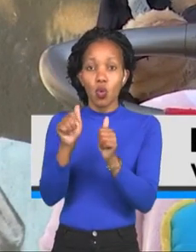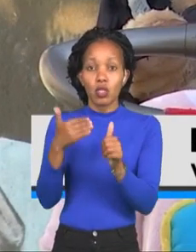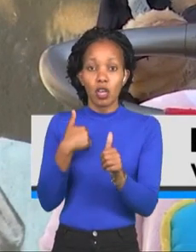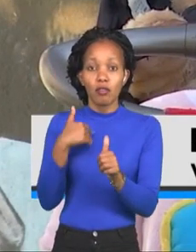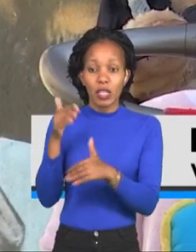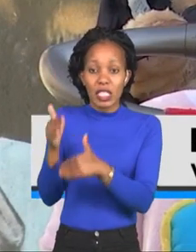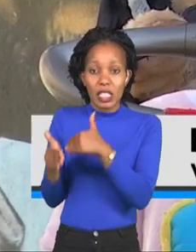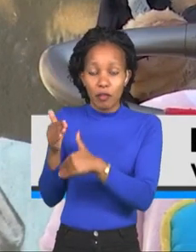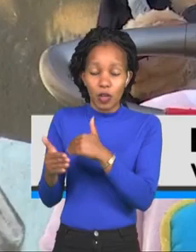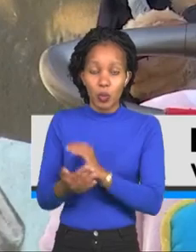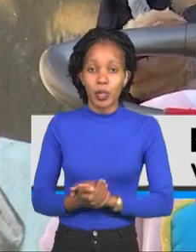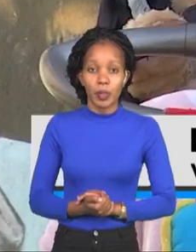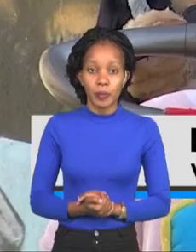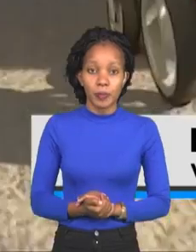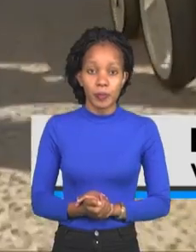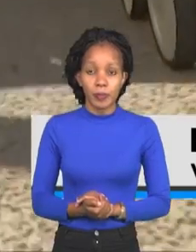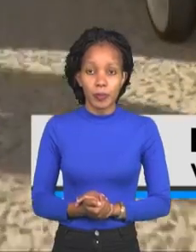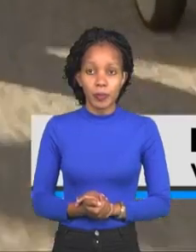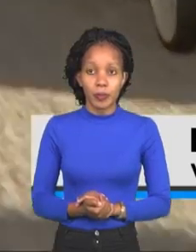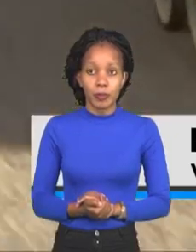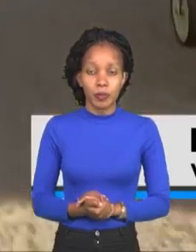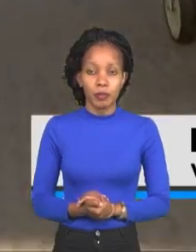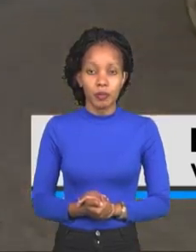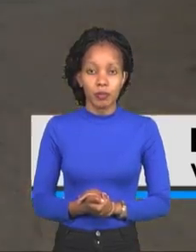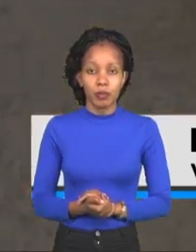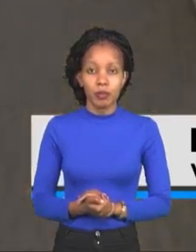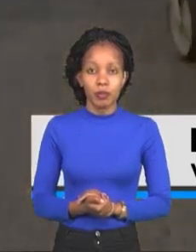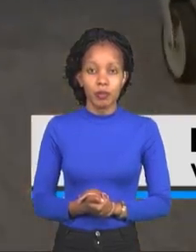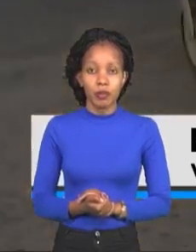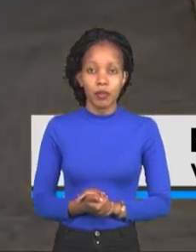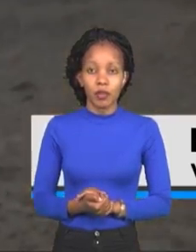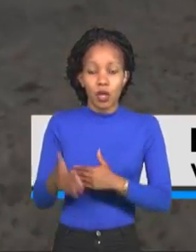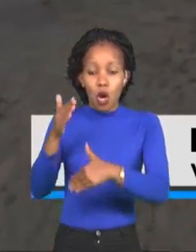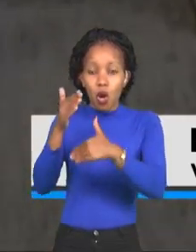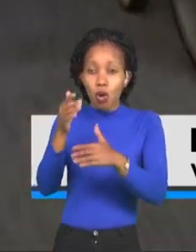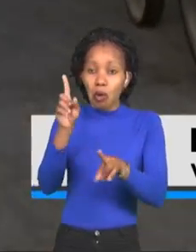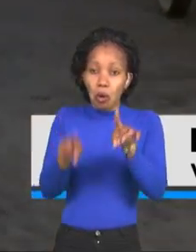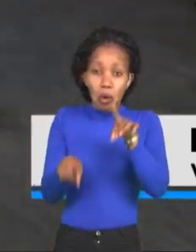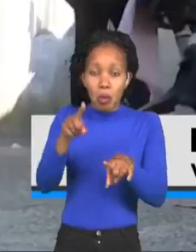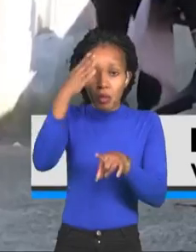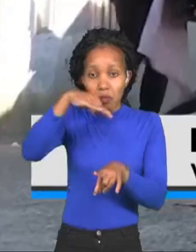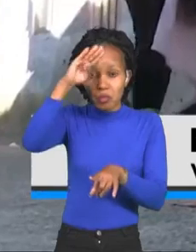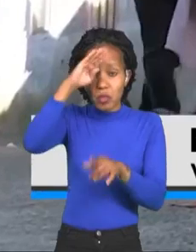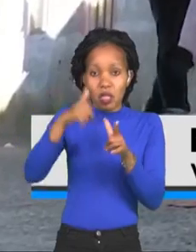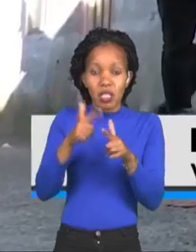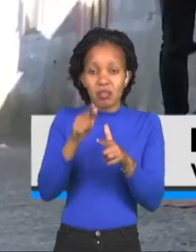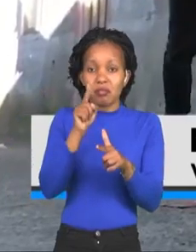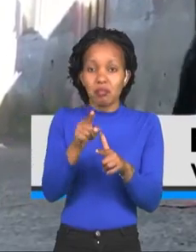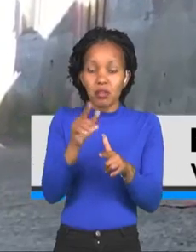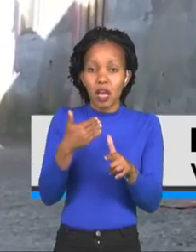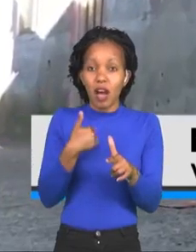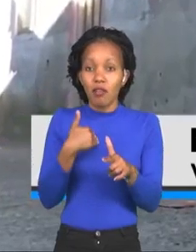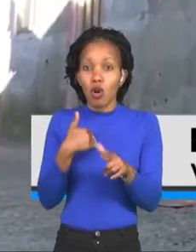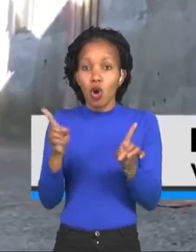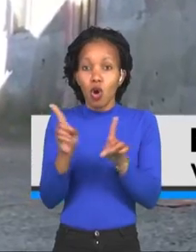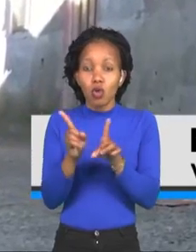the neighborhood. Often compared to Brazil's favela slums, Cova da Moura's unsightly brick and